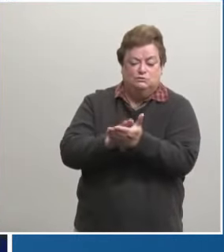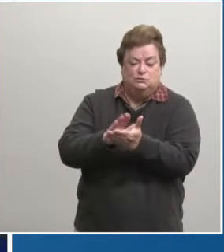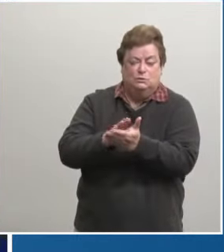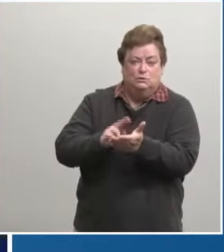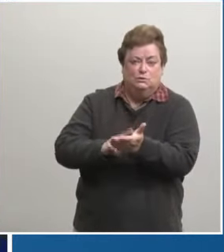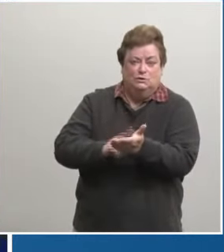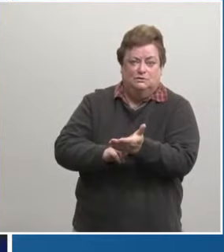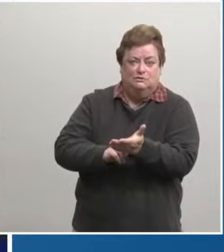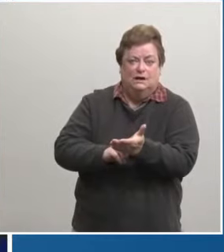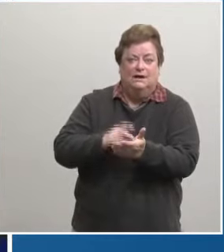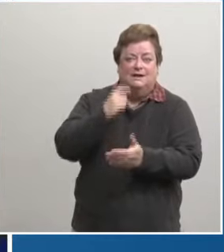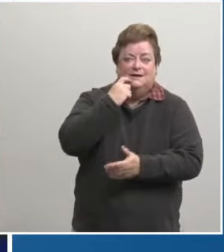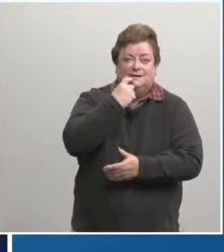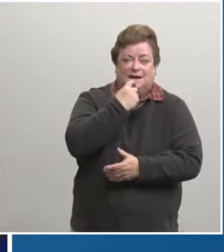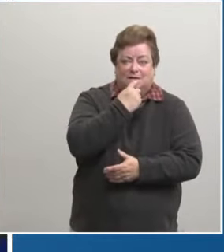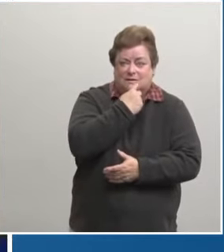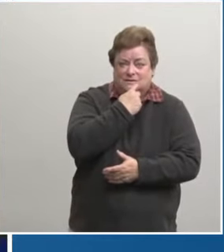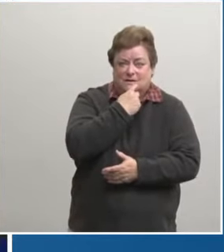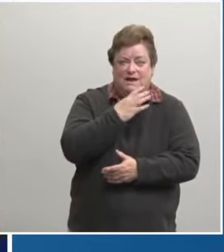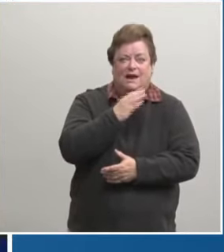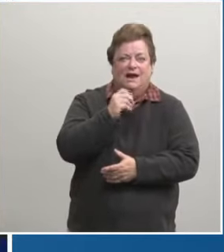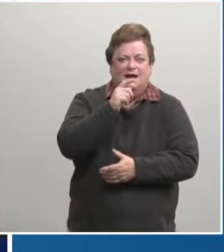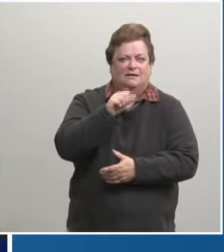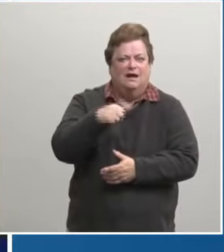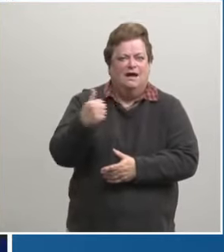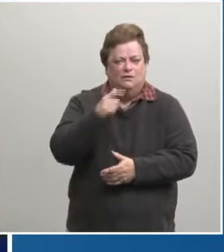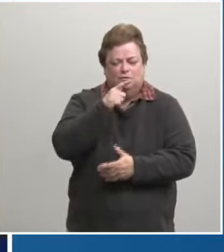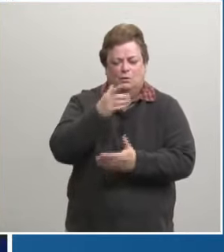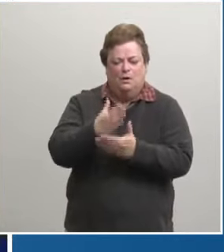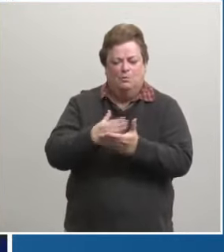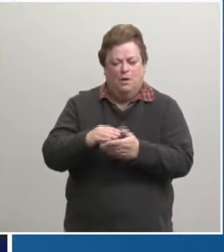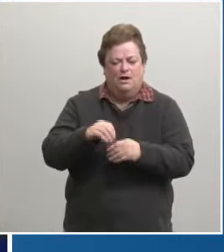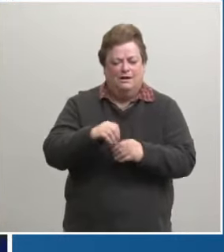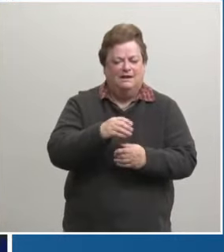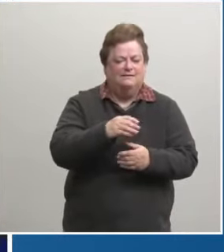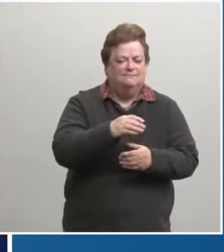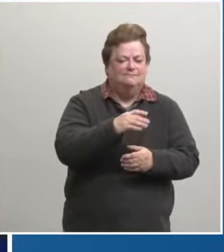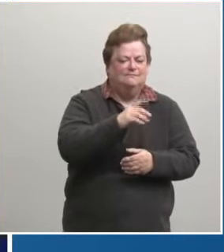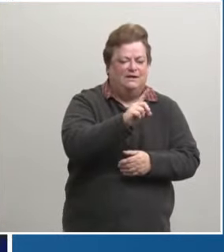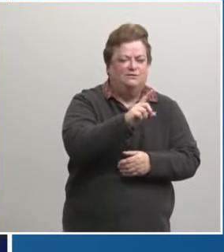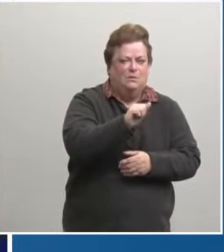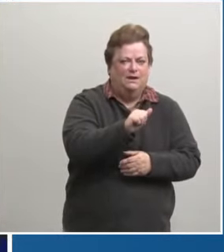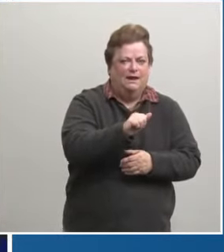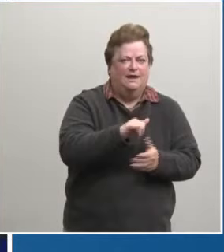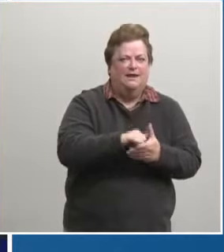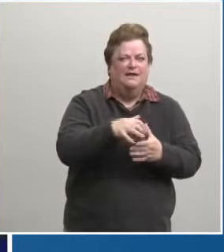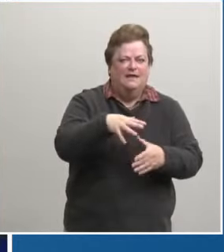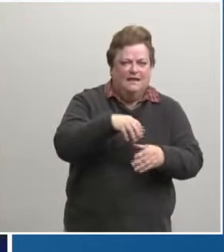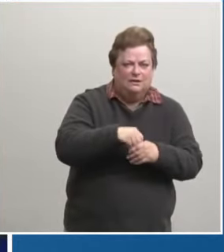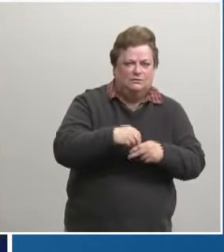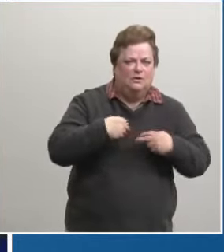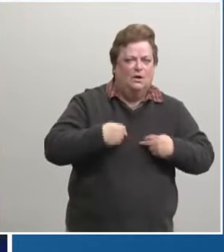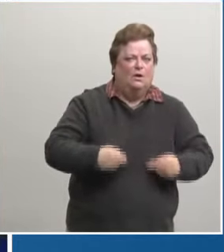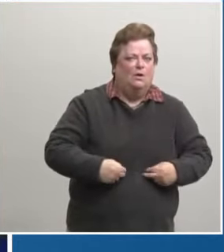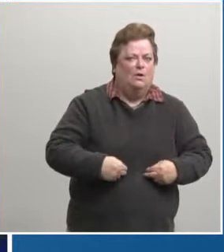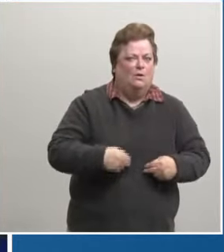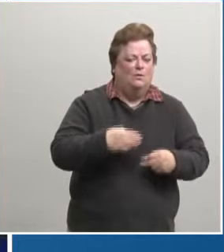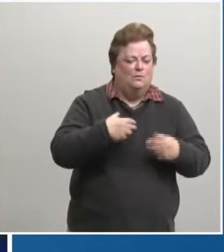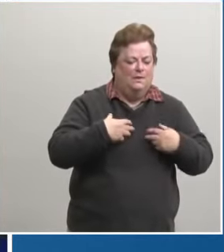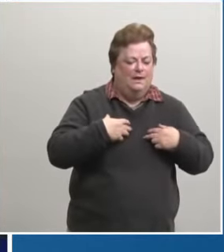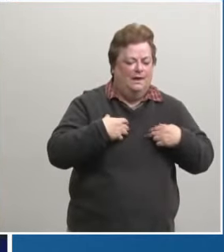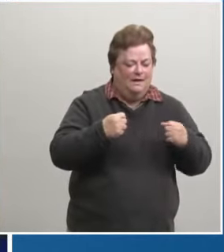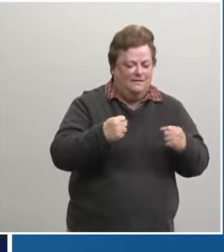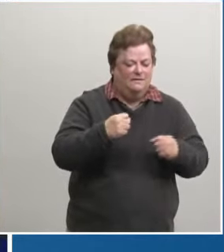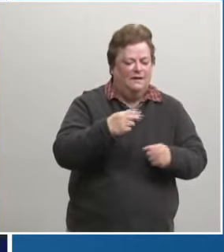nurses, dental providers, and others who are part of Phase 1A. That includes home health and hospice care